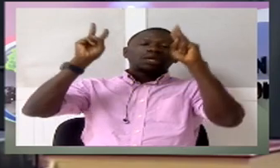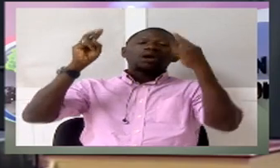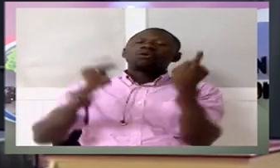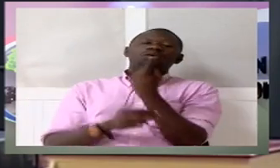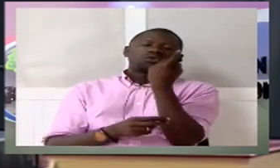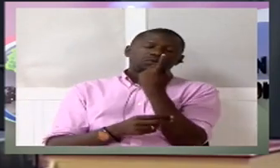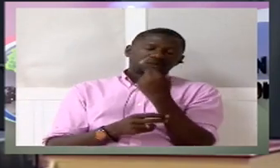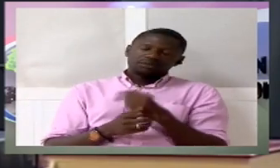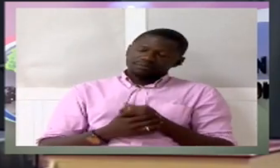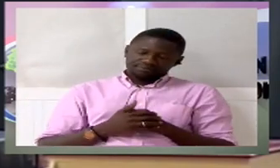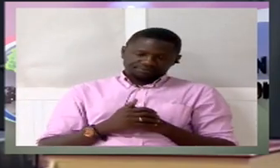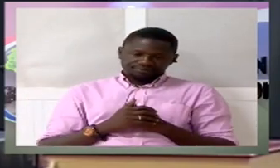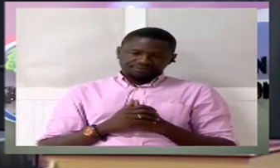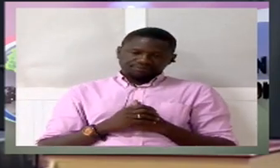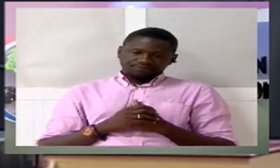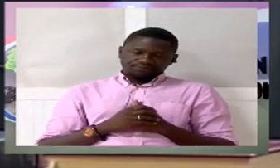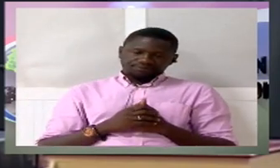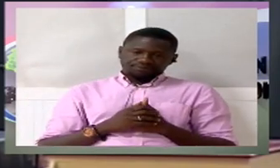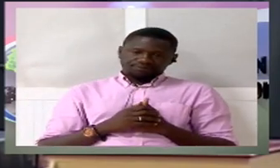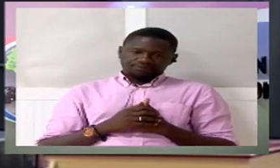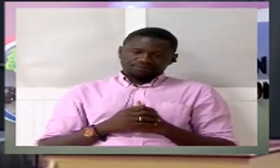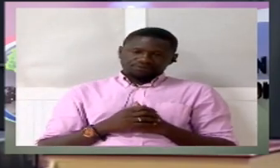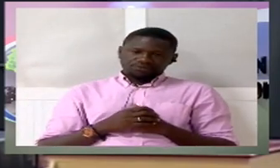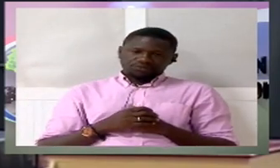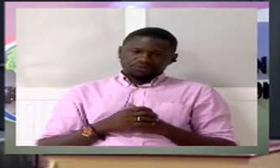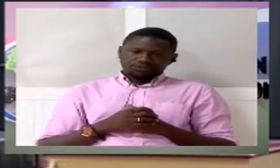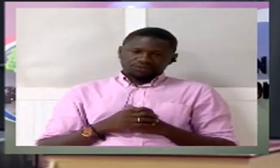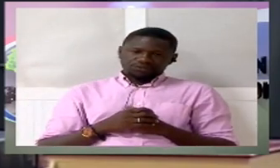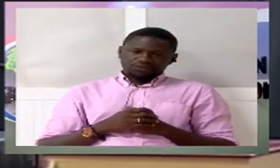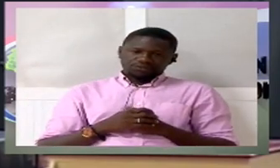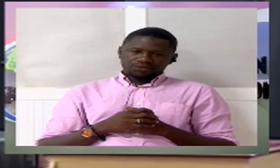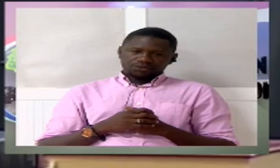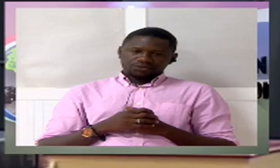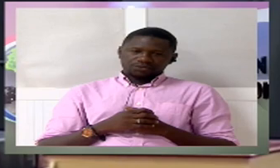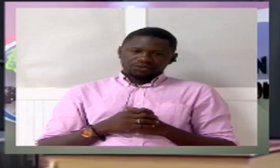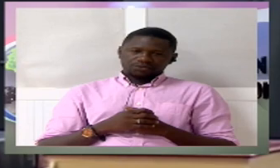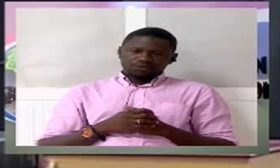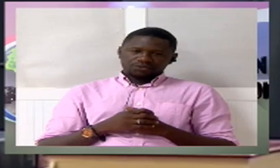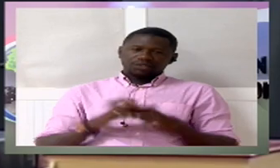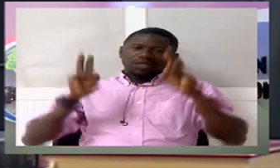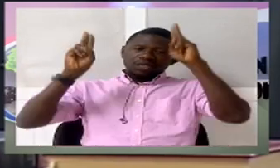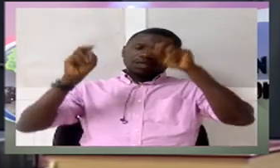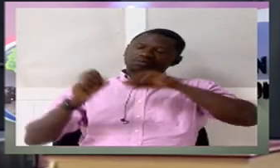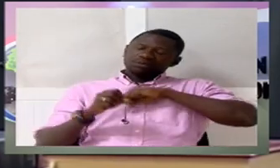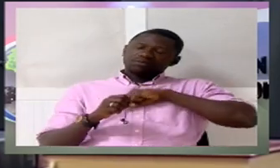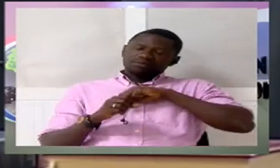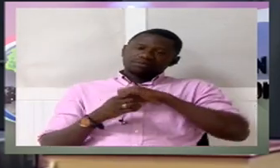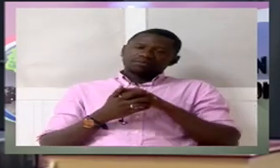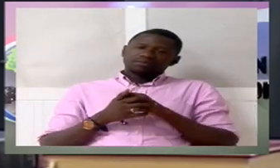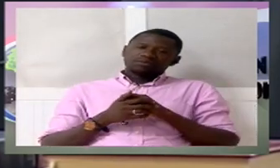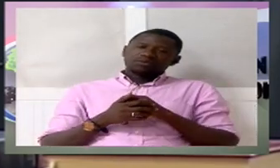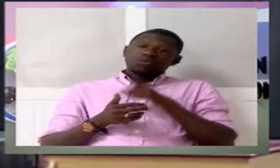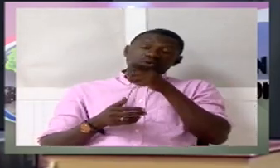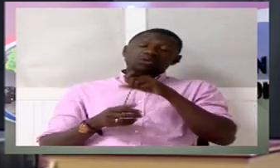alon ka wala be Yaya Jammeh nala mansa kunda nying abe todi ma di lela. Yaya Jammeh himself. Yaya Jammeh fan kunde wo. Was